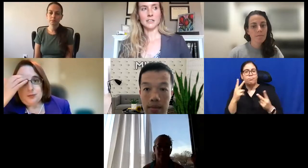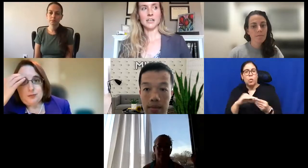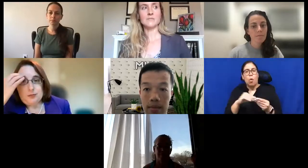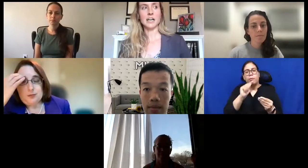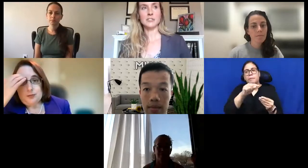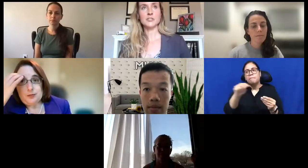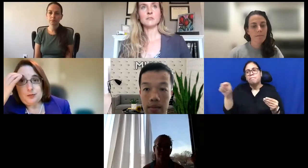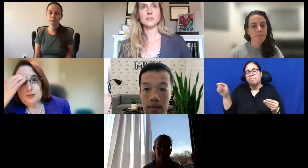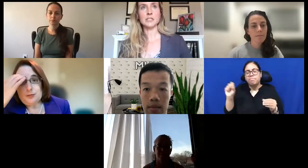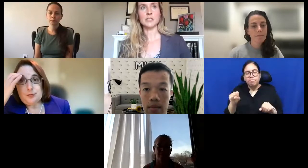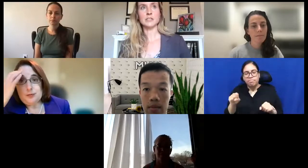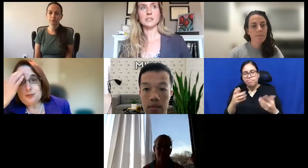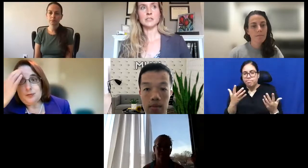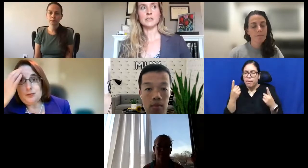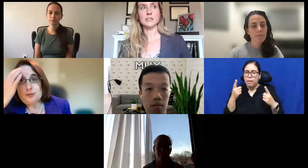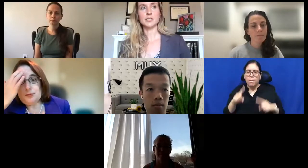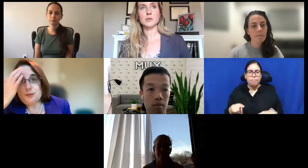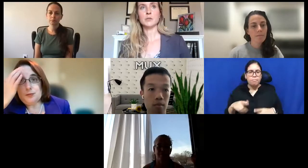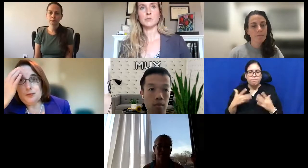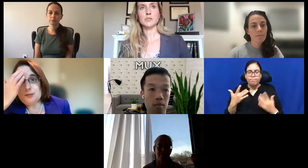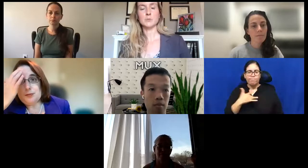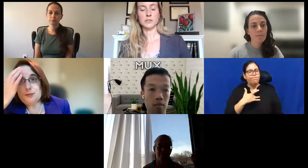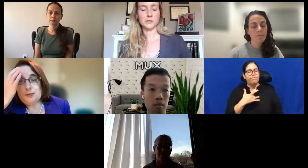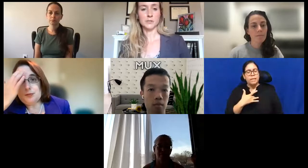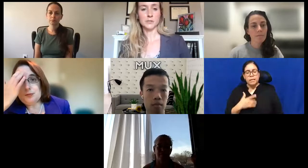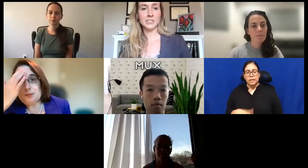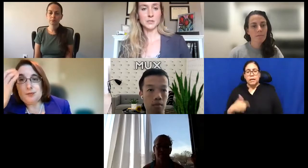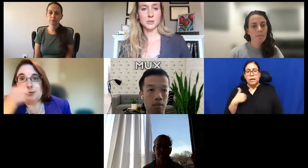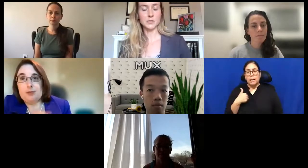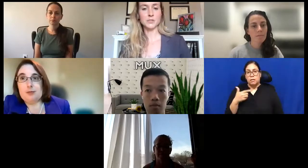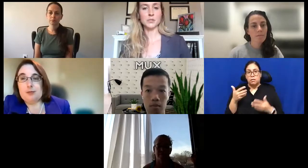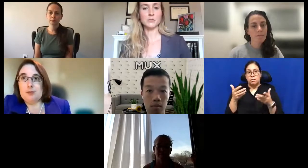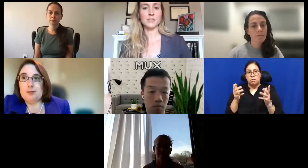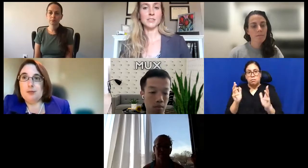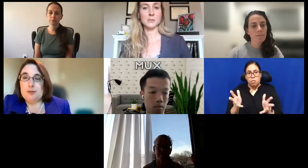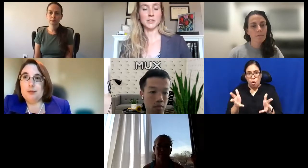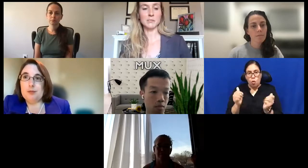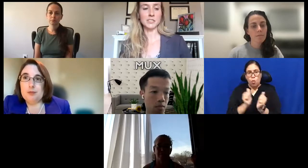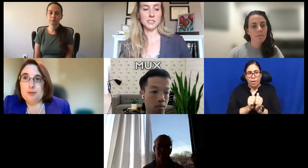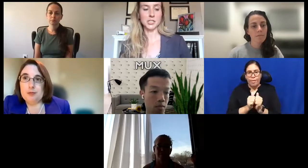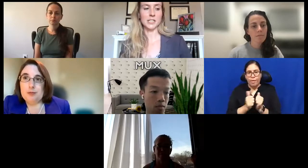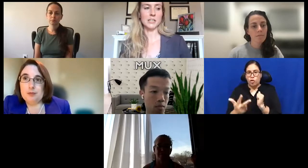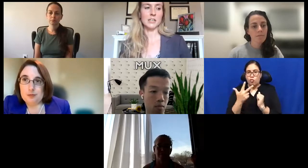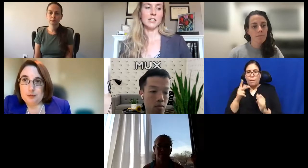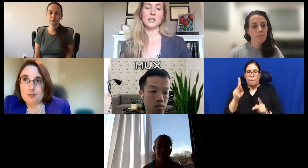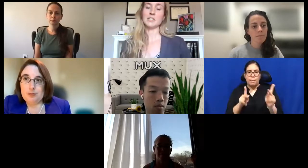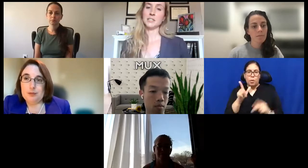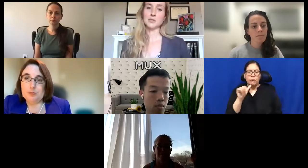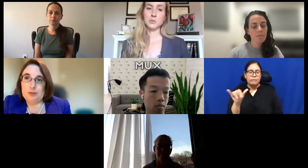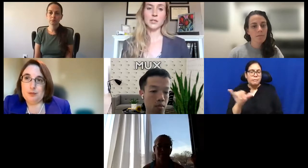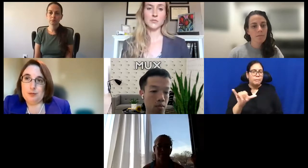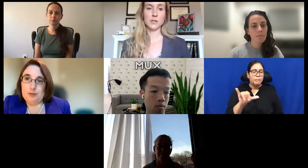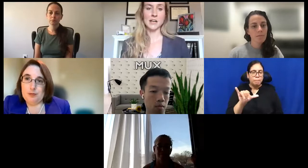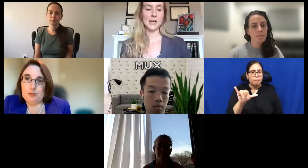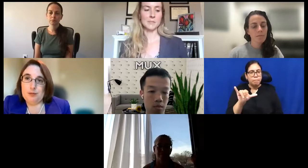I have actually spoken with and worked with 3 individuals who were in a similar position in